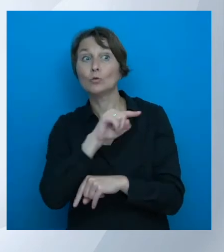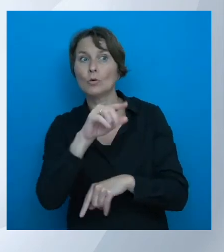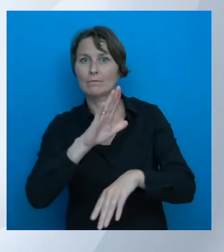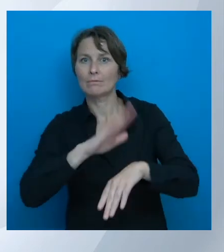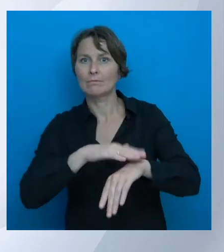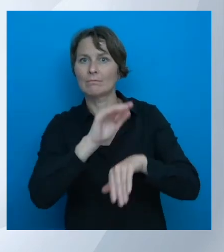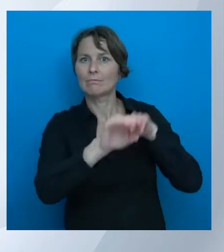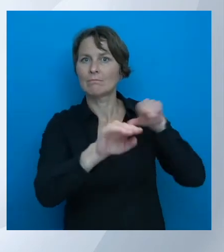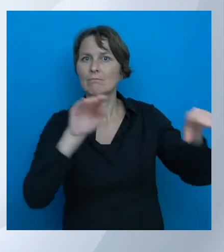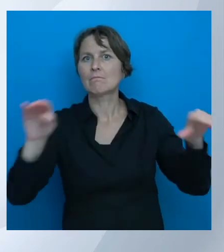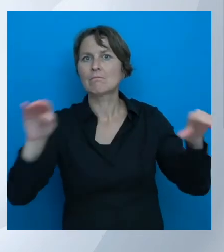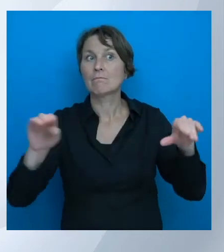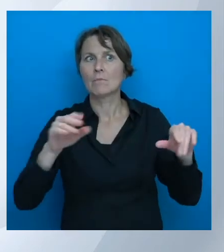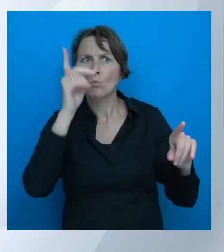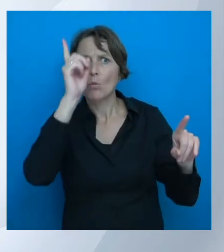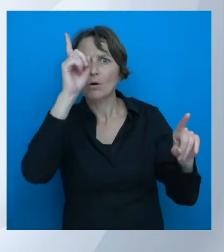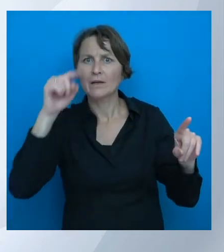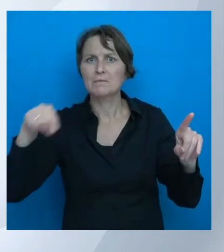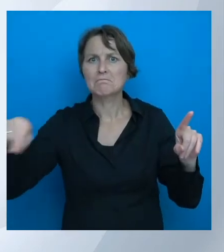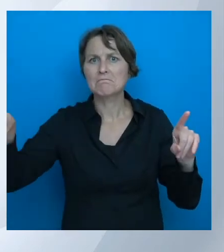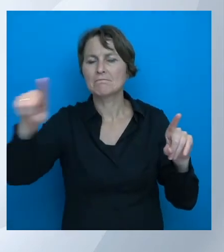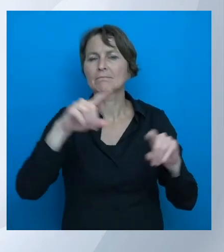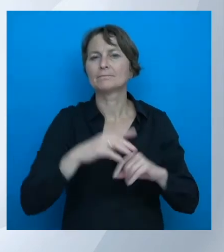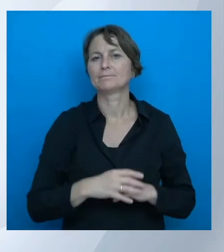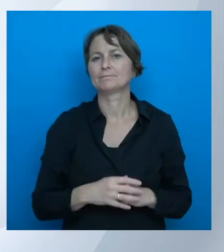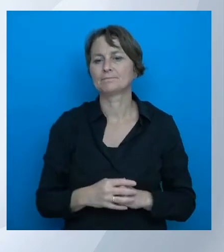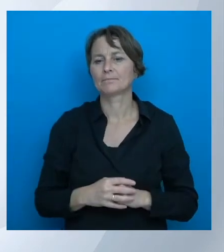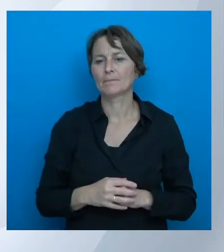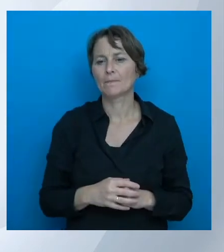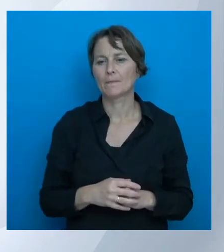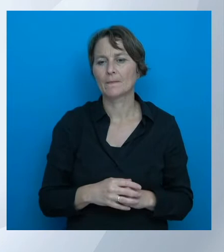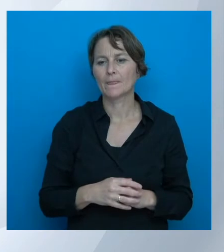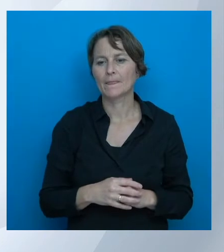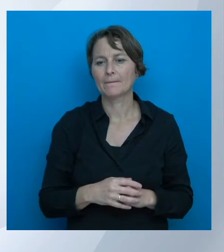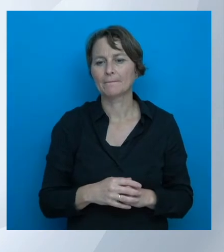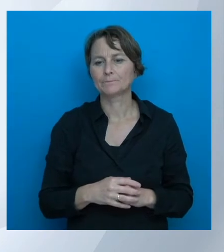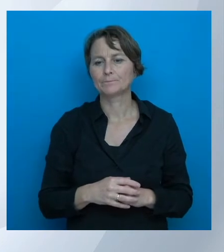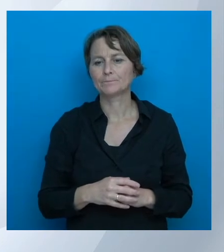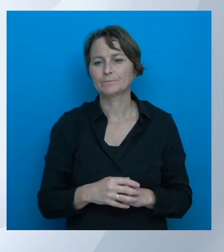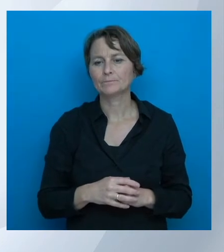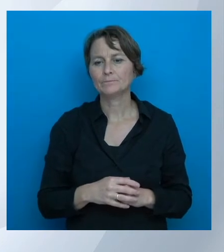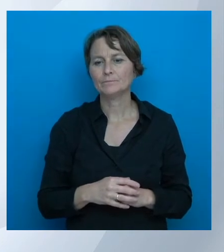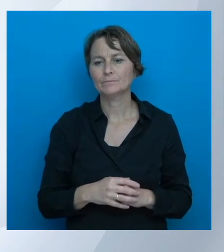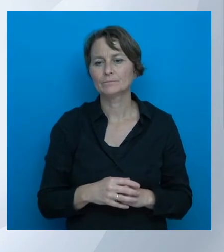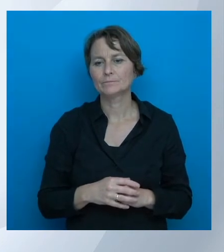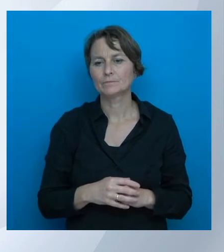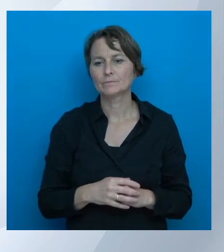So if we update to networking v1,